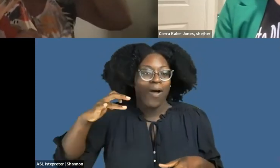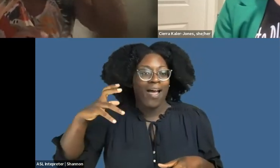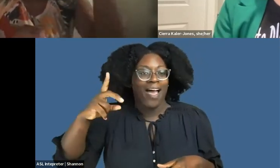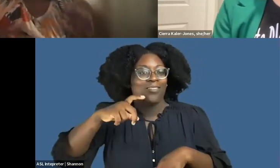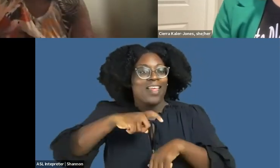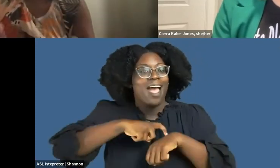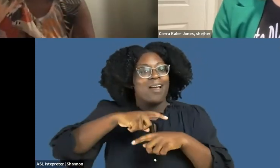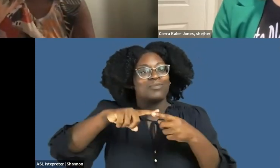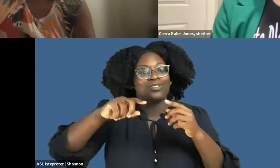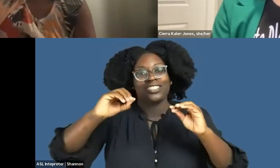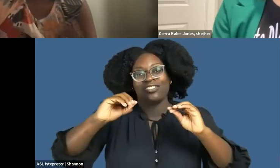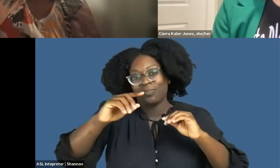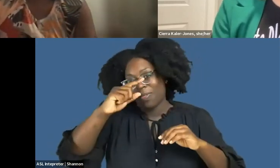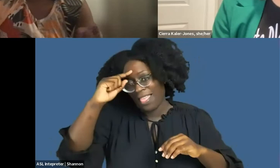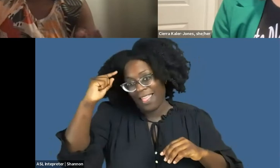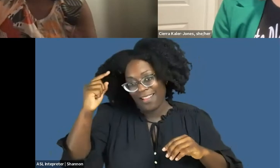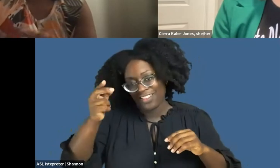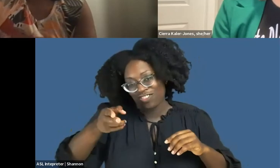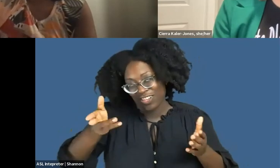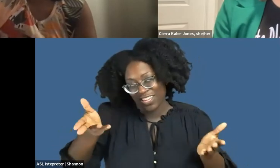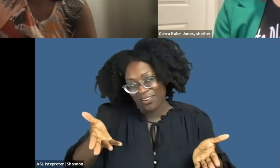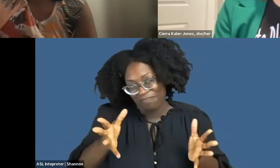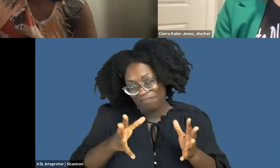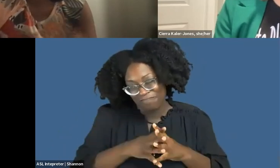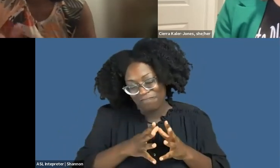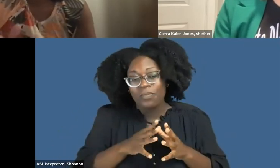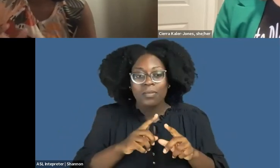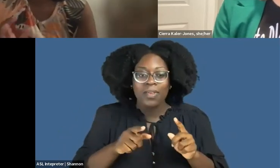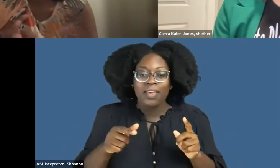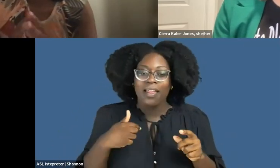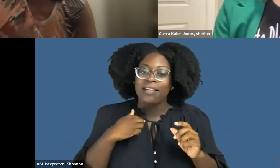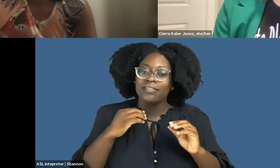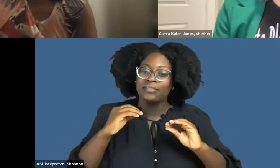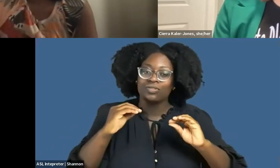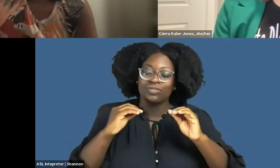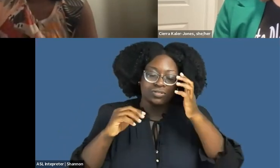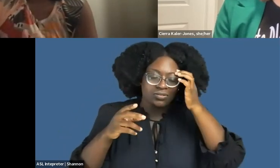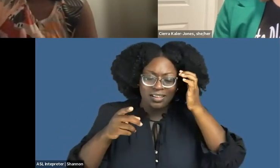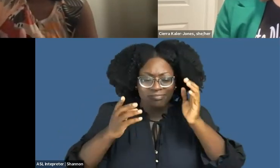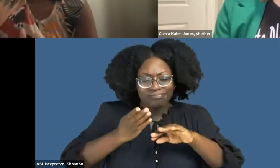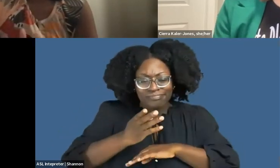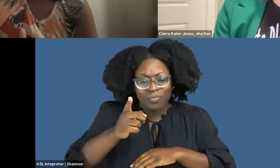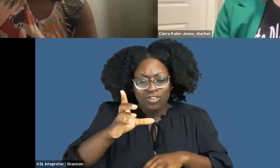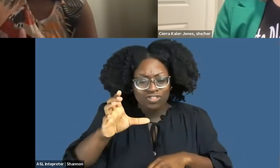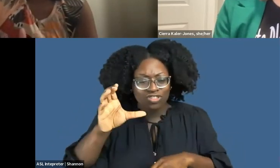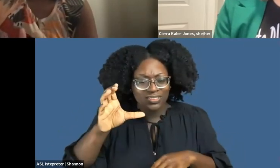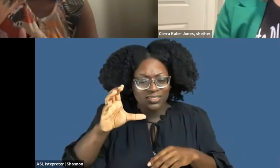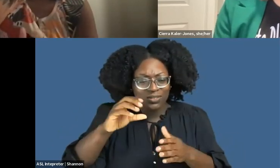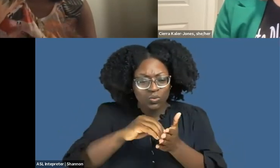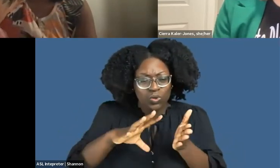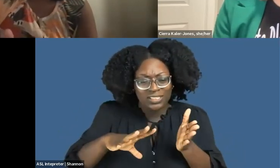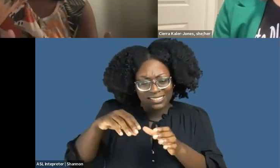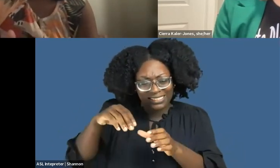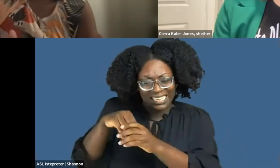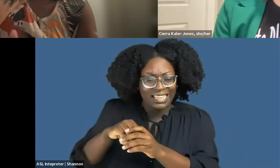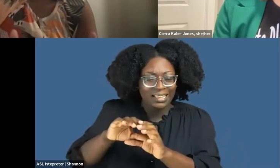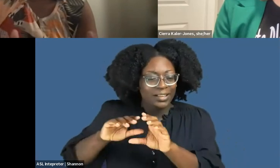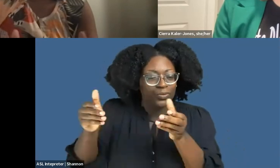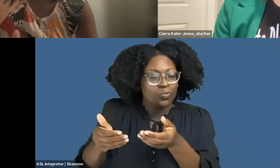a big intro to African-American history class. You know, we're talking 100 plus students, right? And a